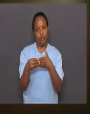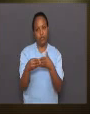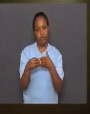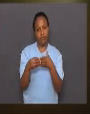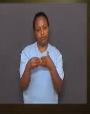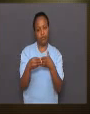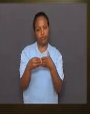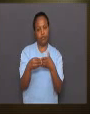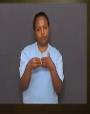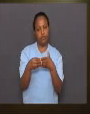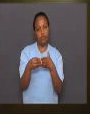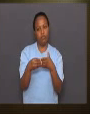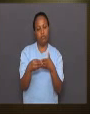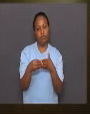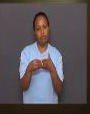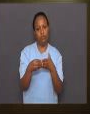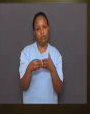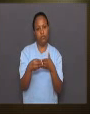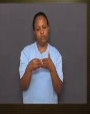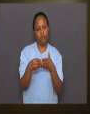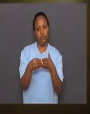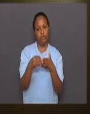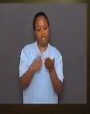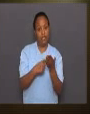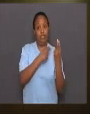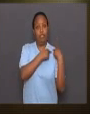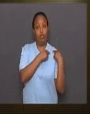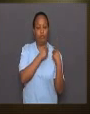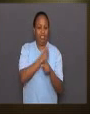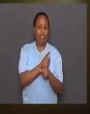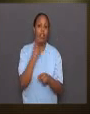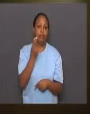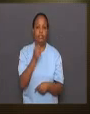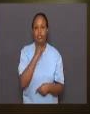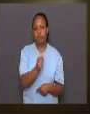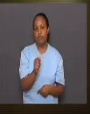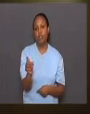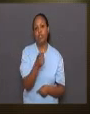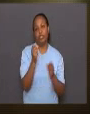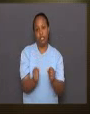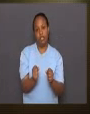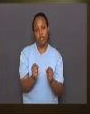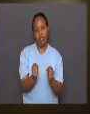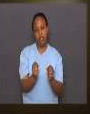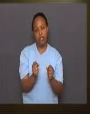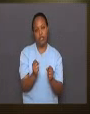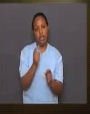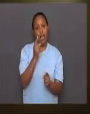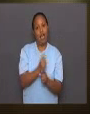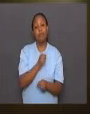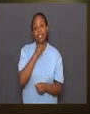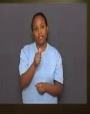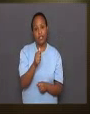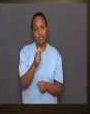Arbitrary rule, therefore, results in a high degree of insecurity